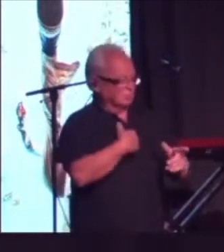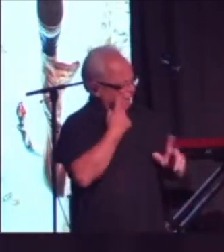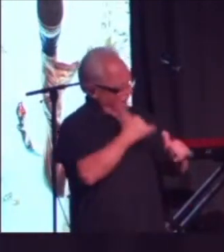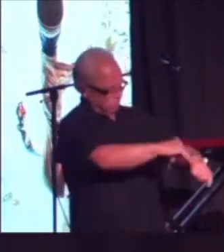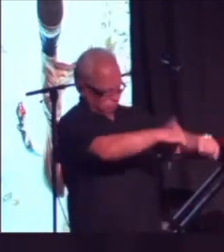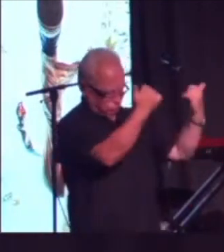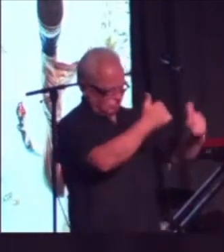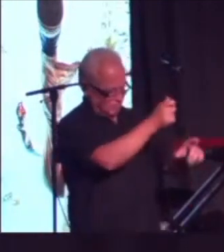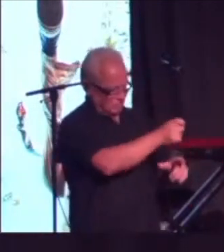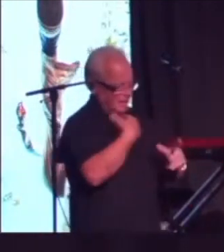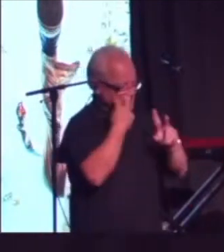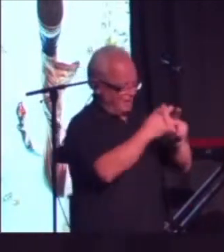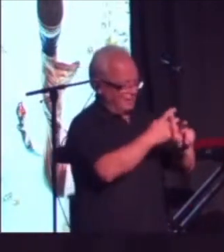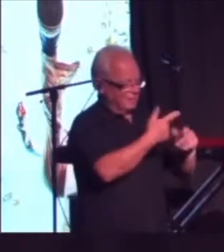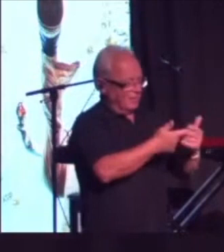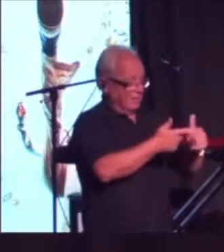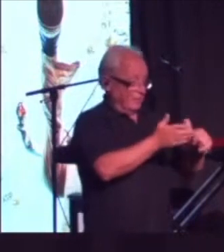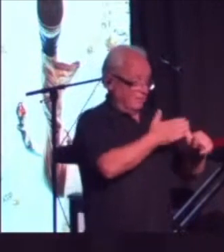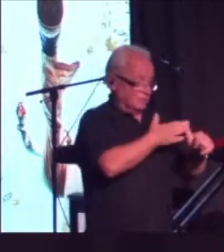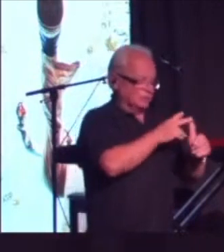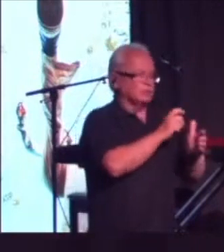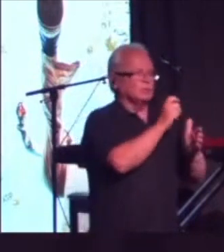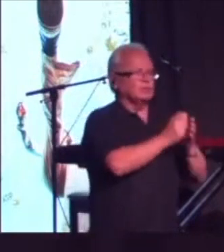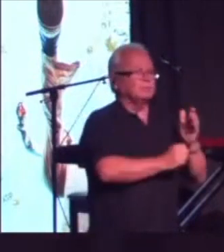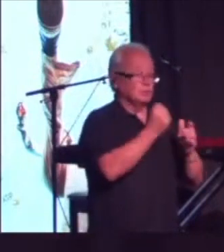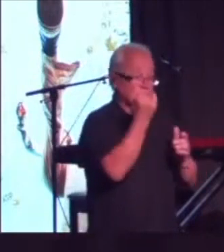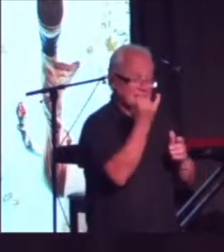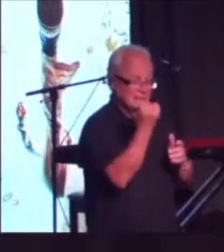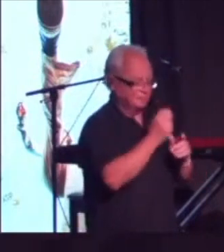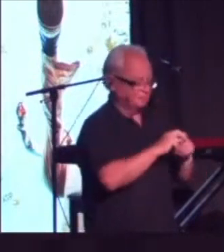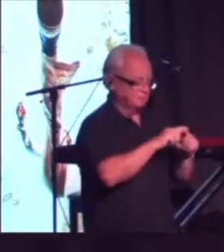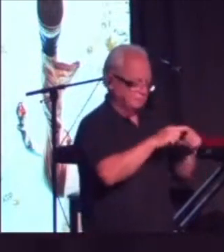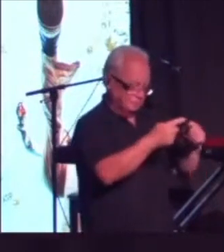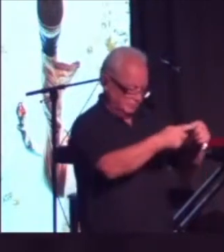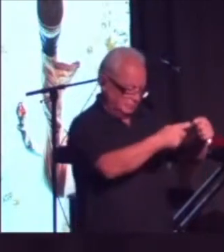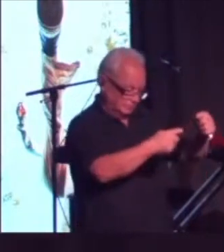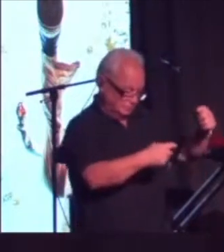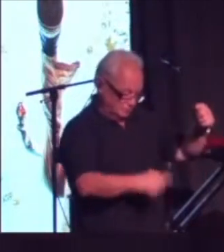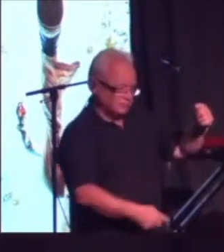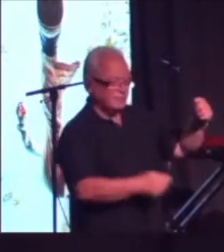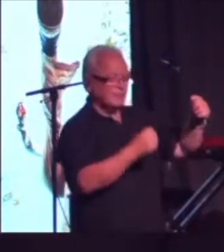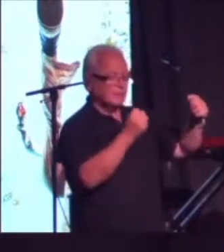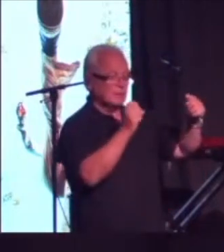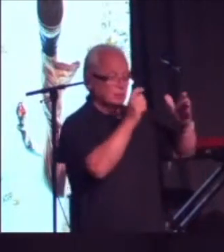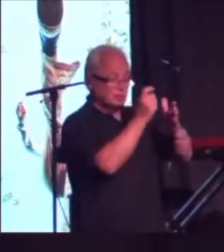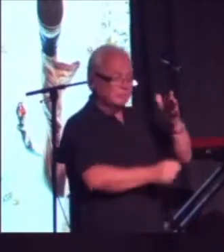1 Samuel 16. Now go to 1 Samuel 18. Two chapters later. Verse 8.